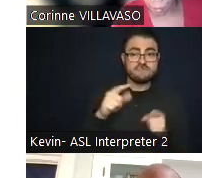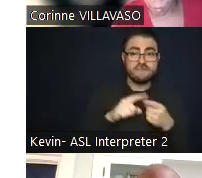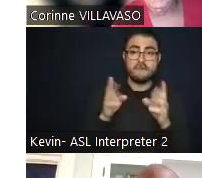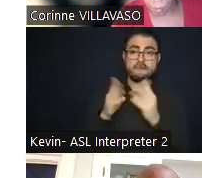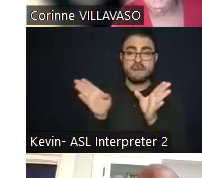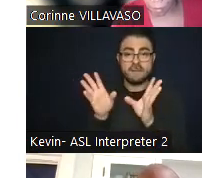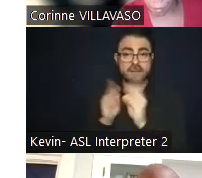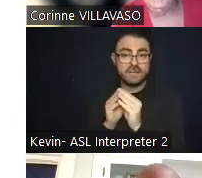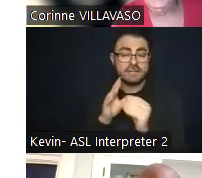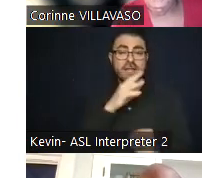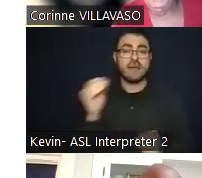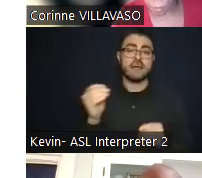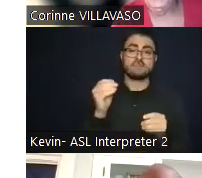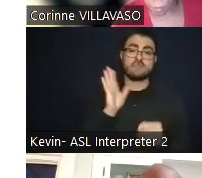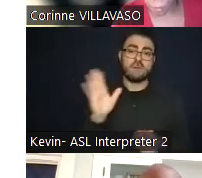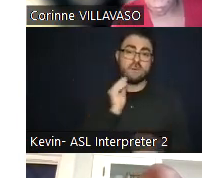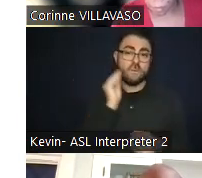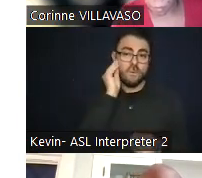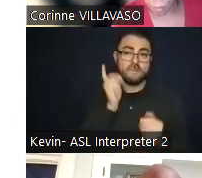as requested by the board member.